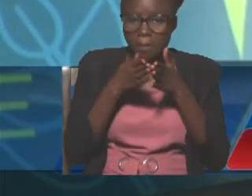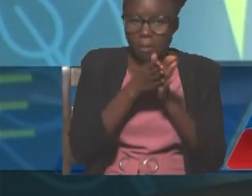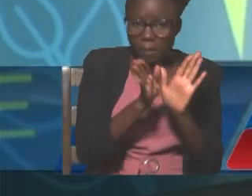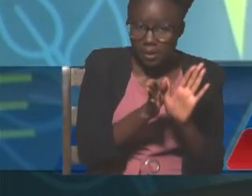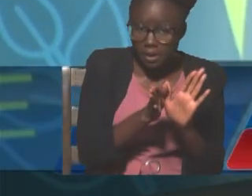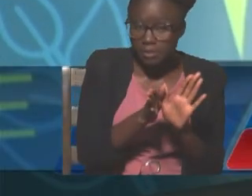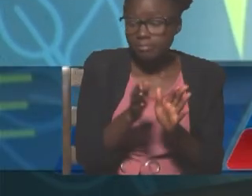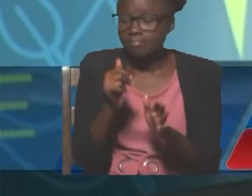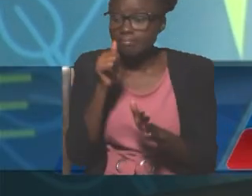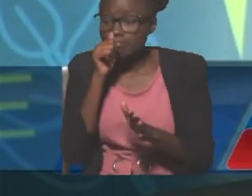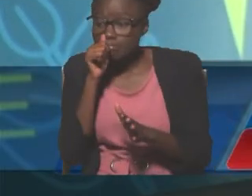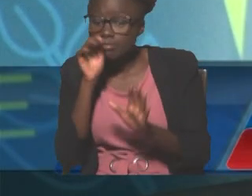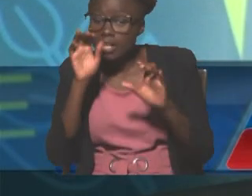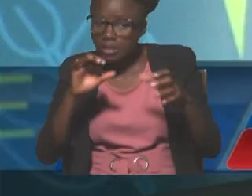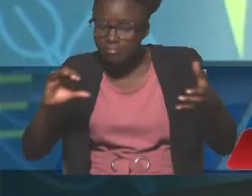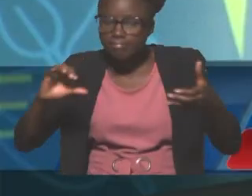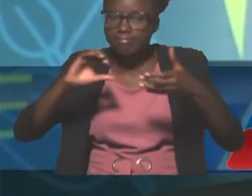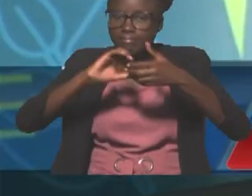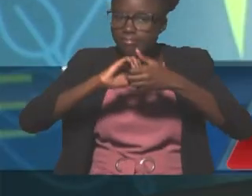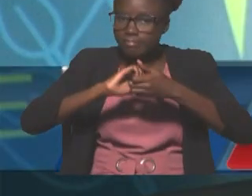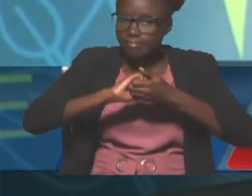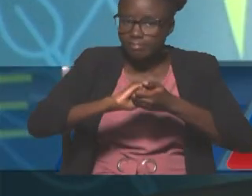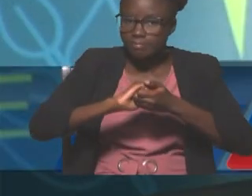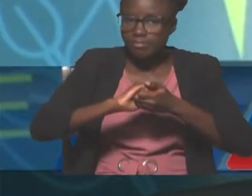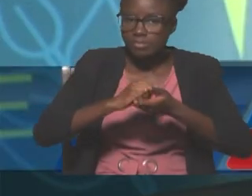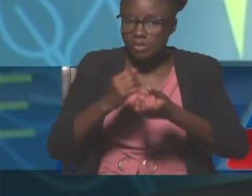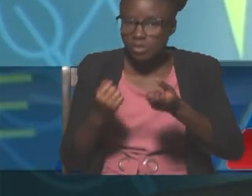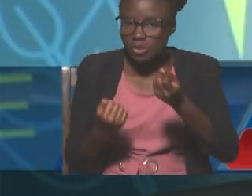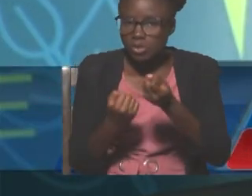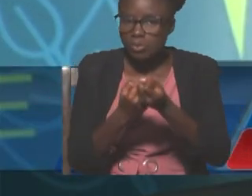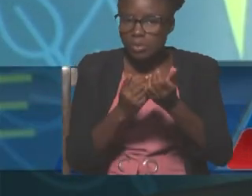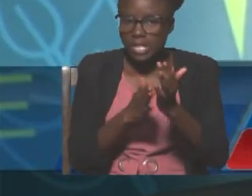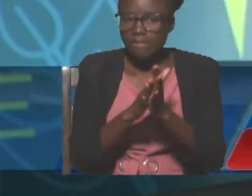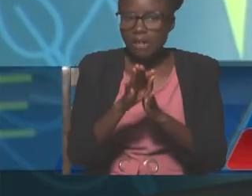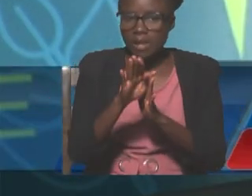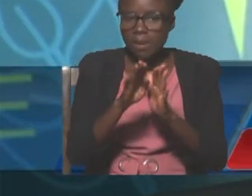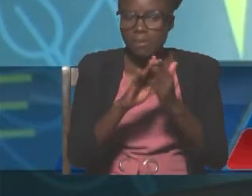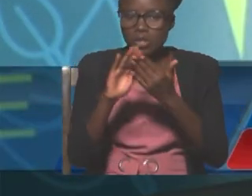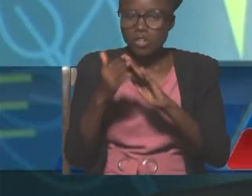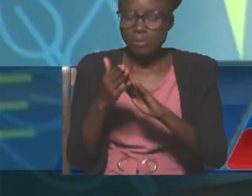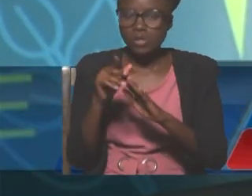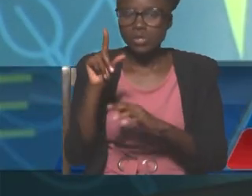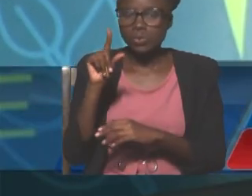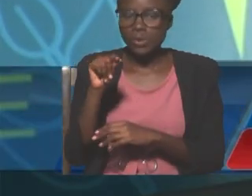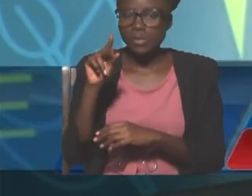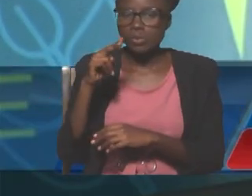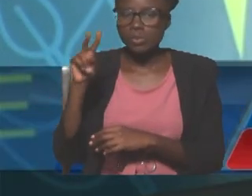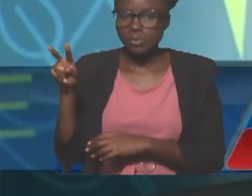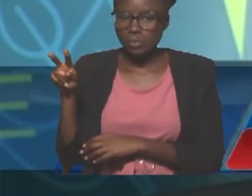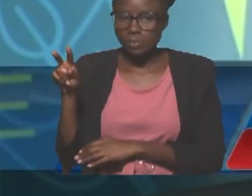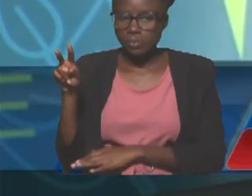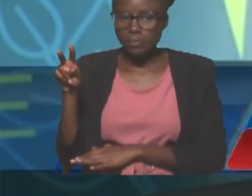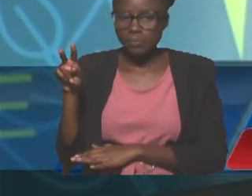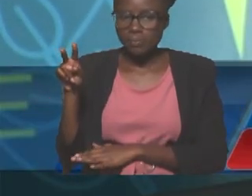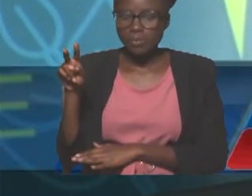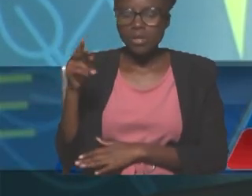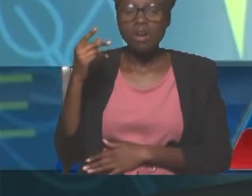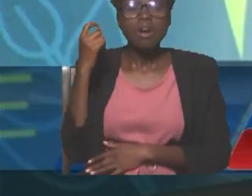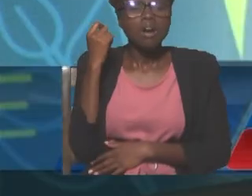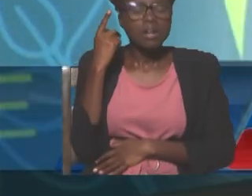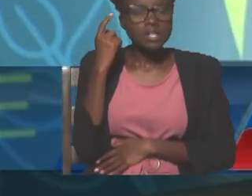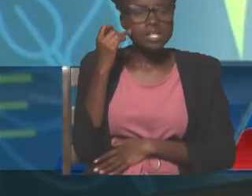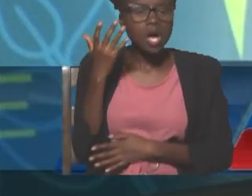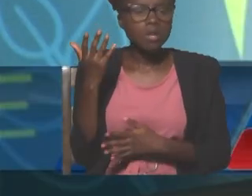public-private partnership to foster community development. Back in 2022, recognizing the